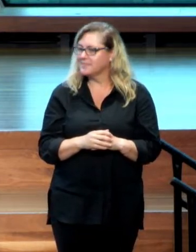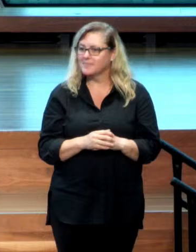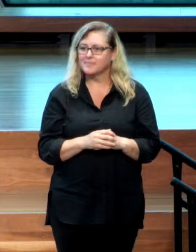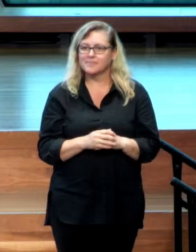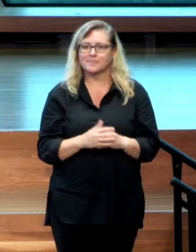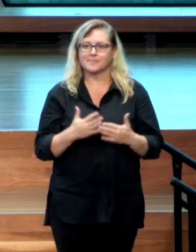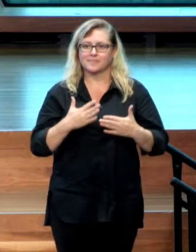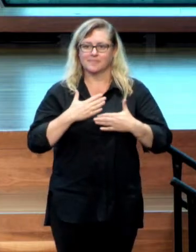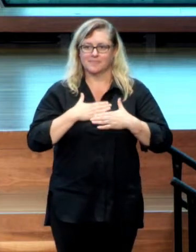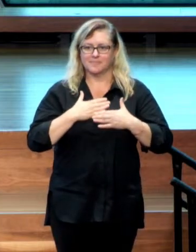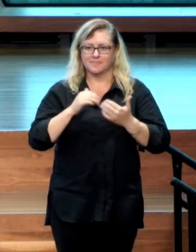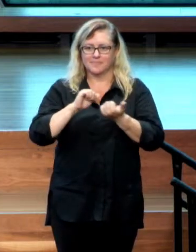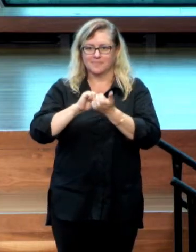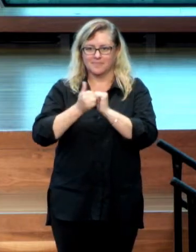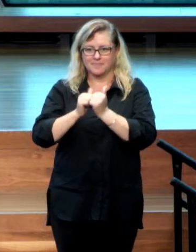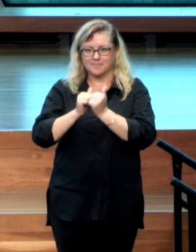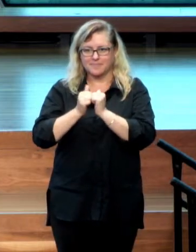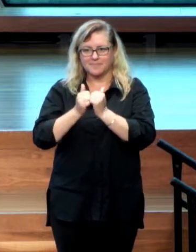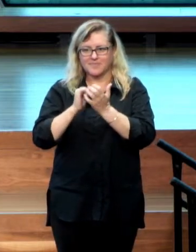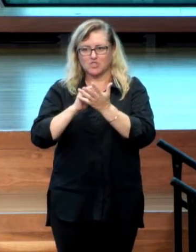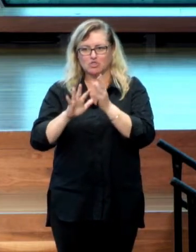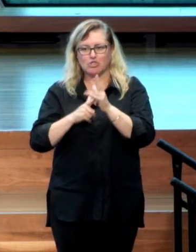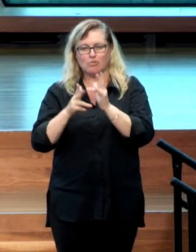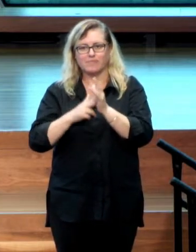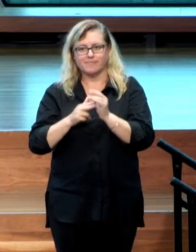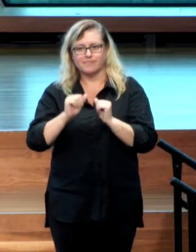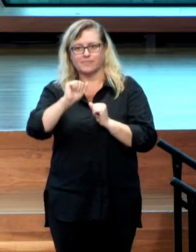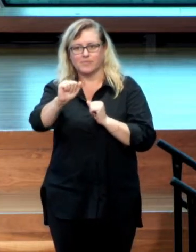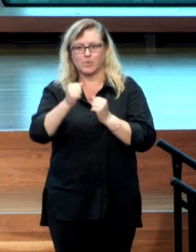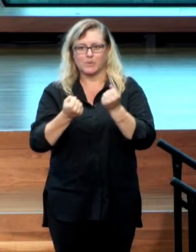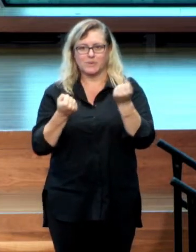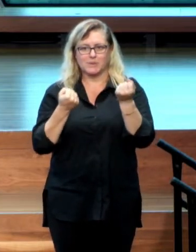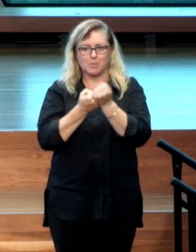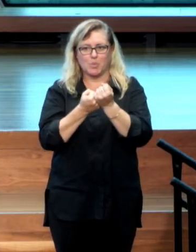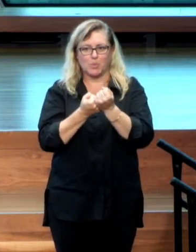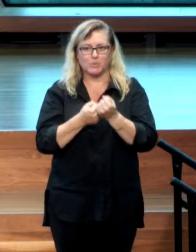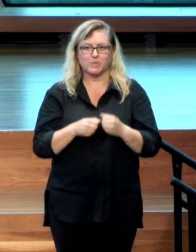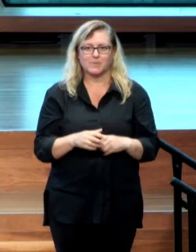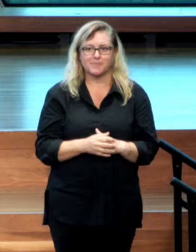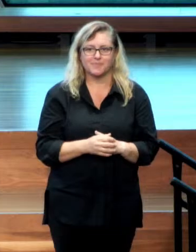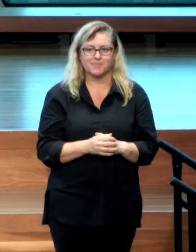To my partner Shane for her support